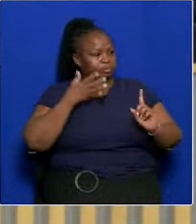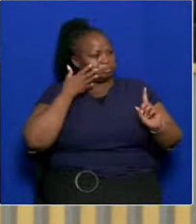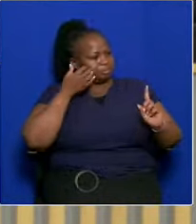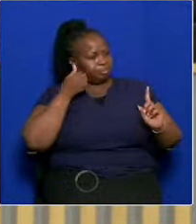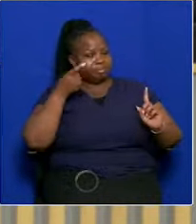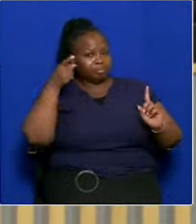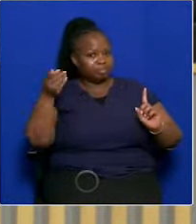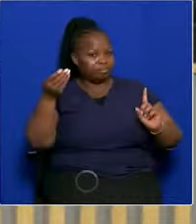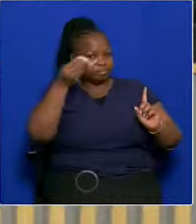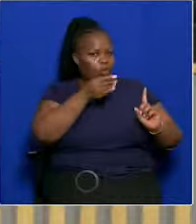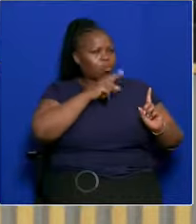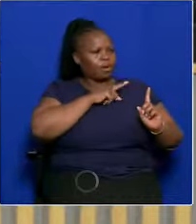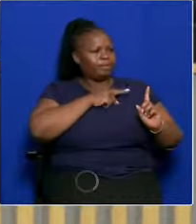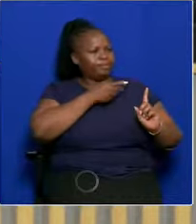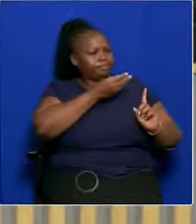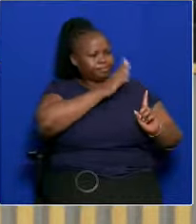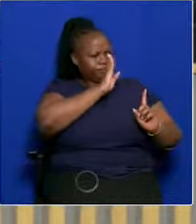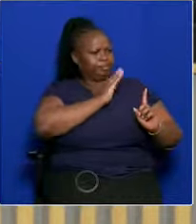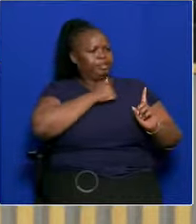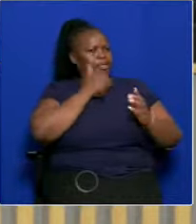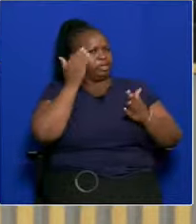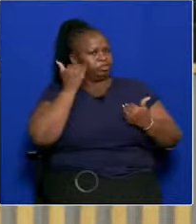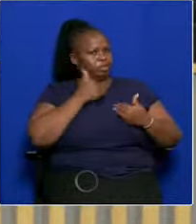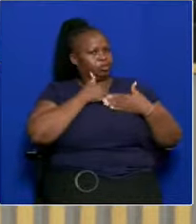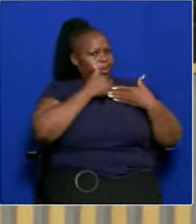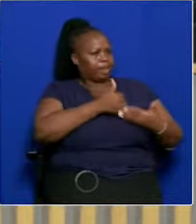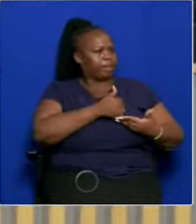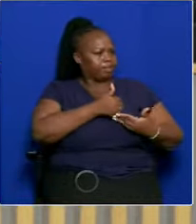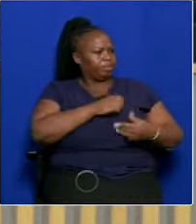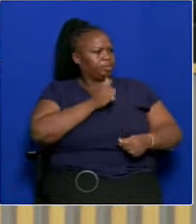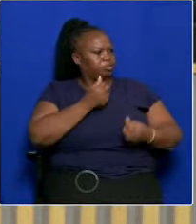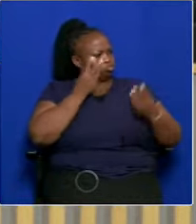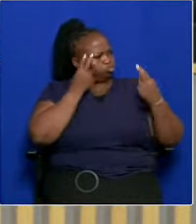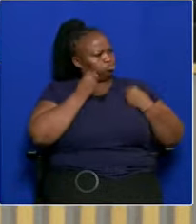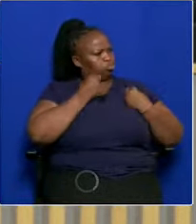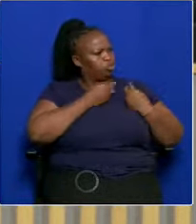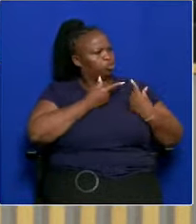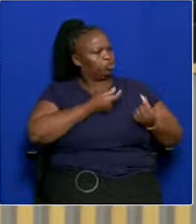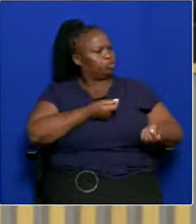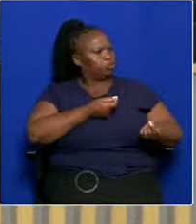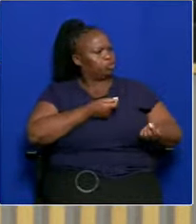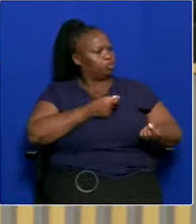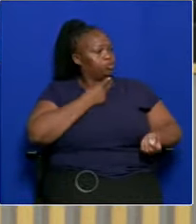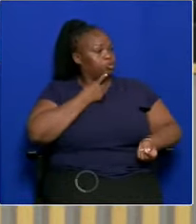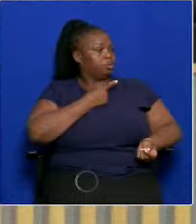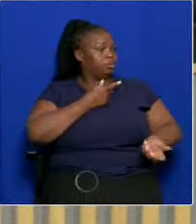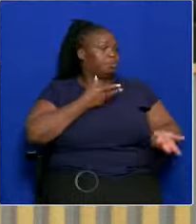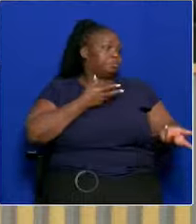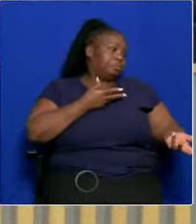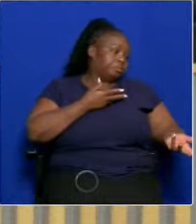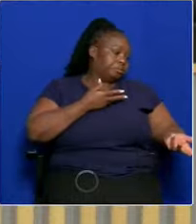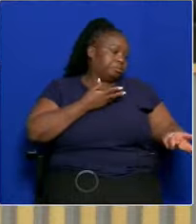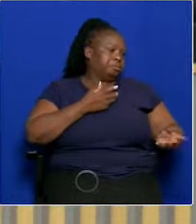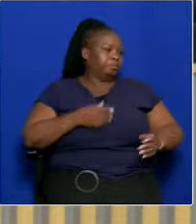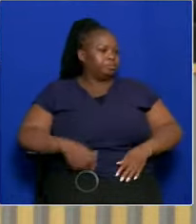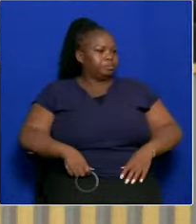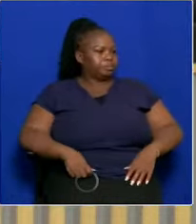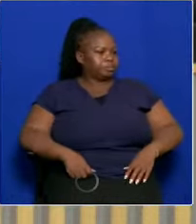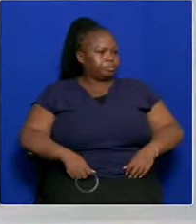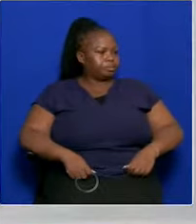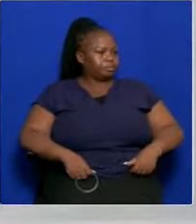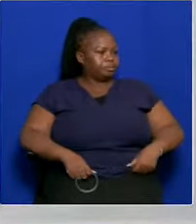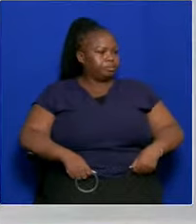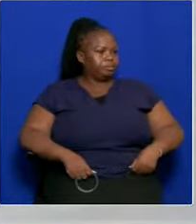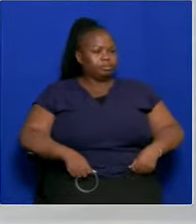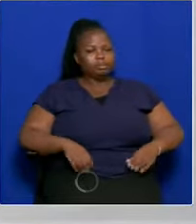expects you to do something for him about it, and you do. You say to Nkosi, look at this. There's nothing I can say will